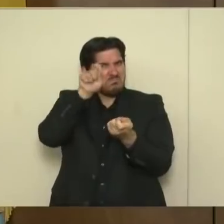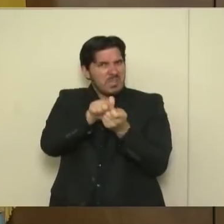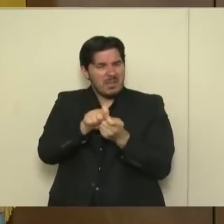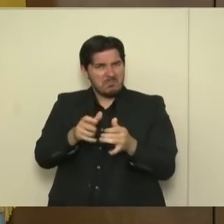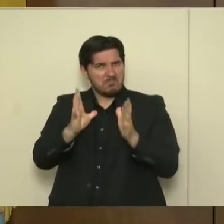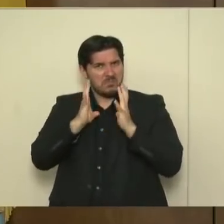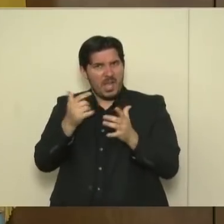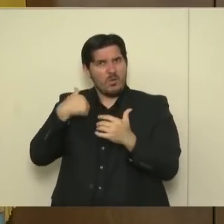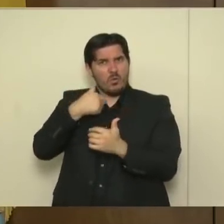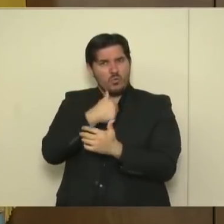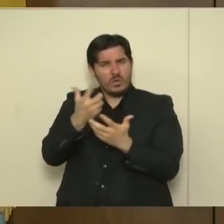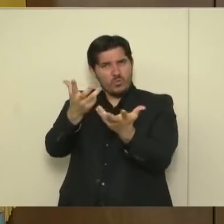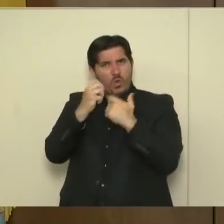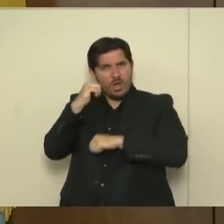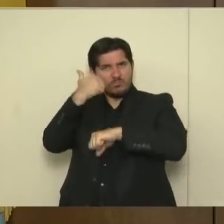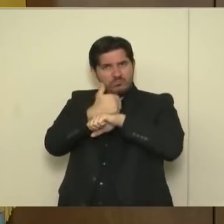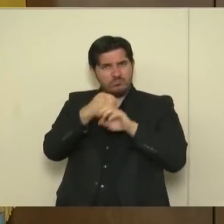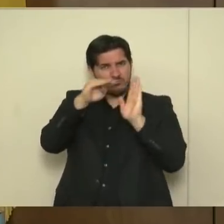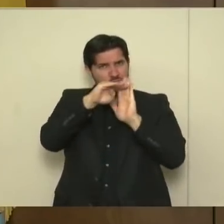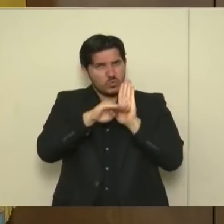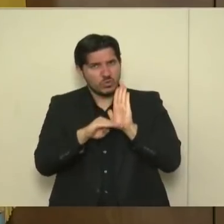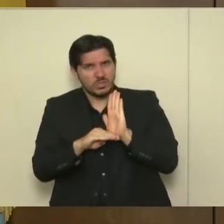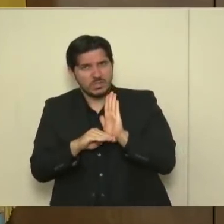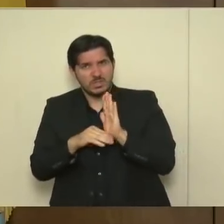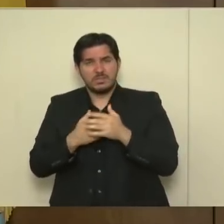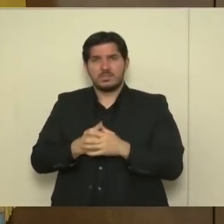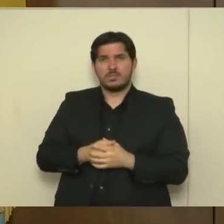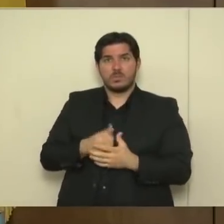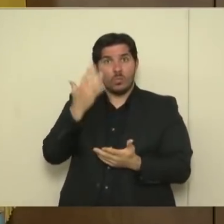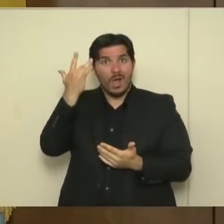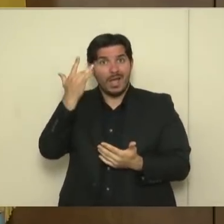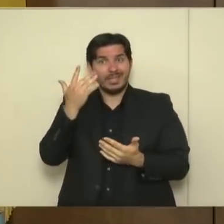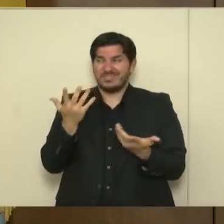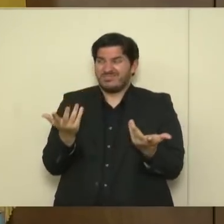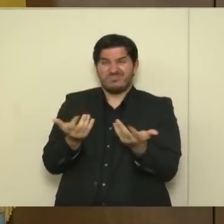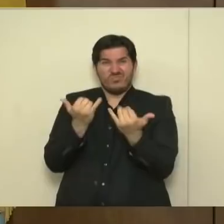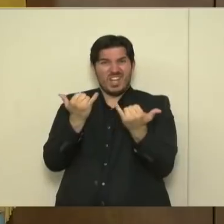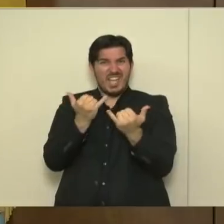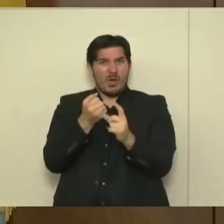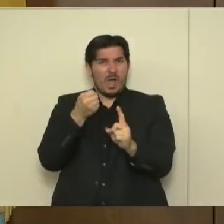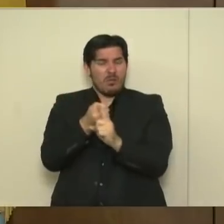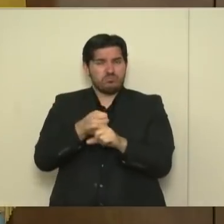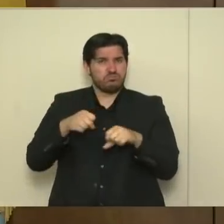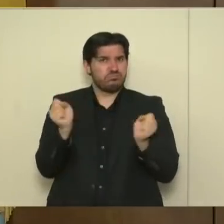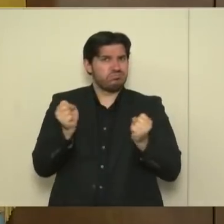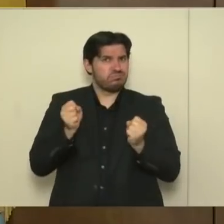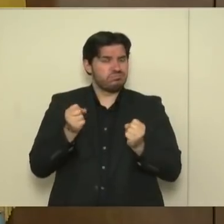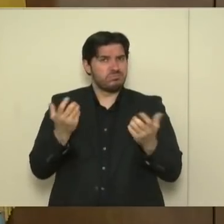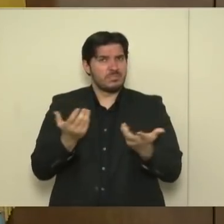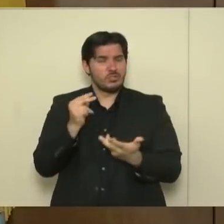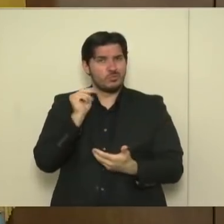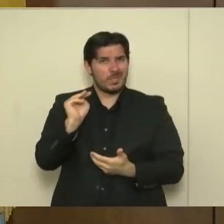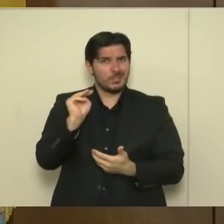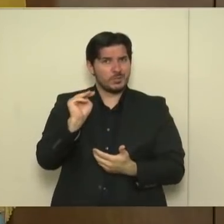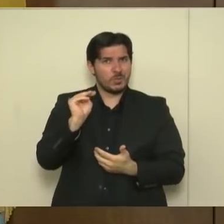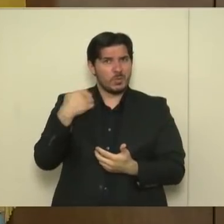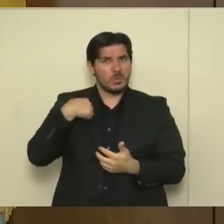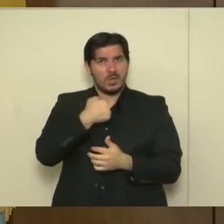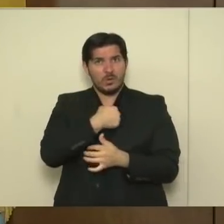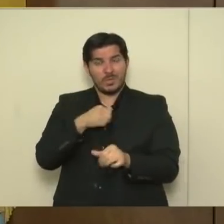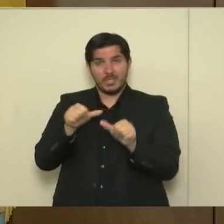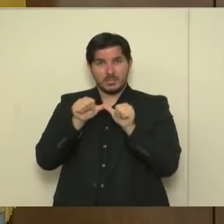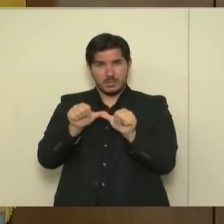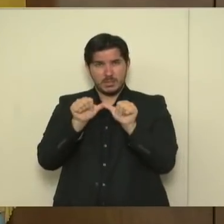because it's really cold in New Mexico right now, and it is not sustainable to continue to